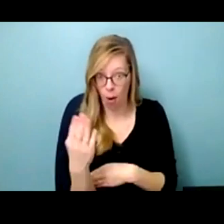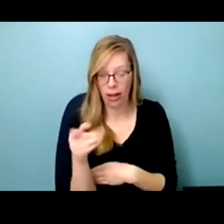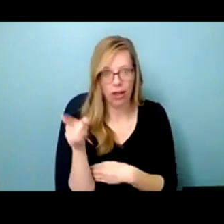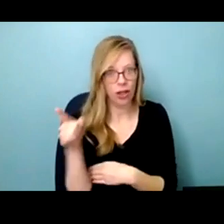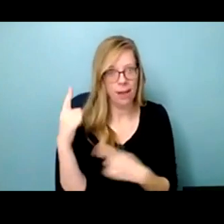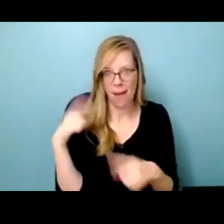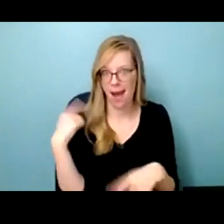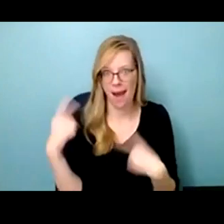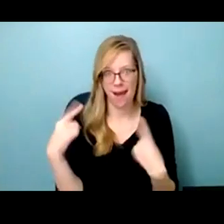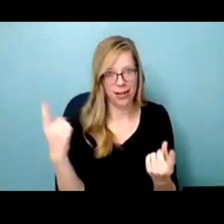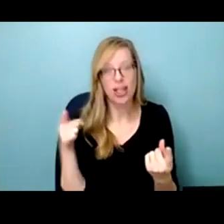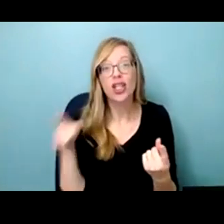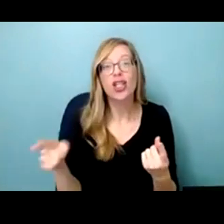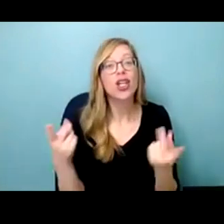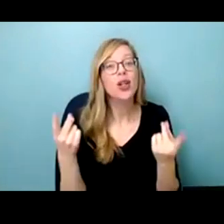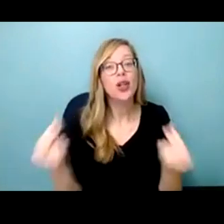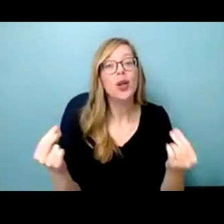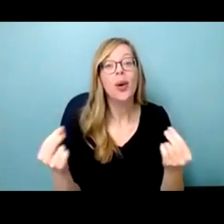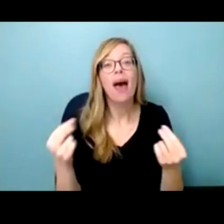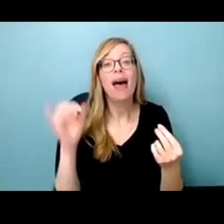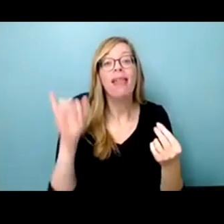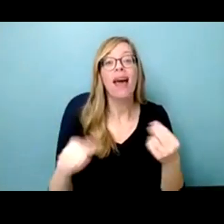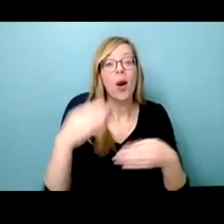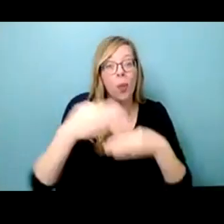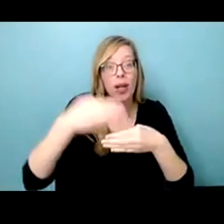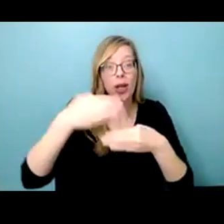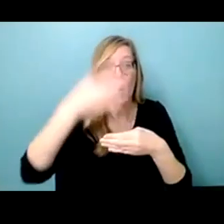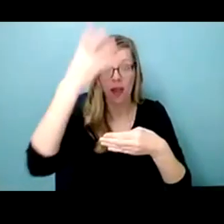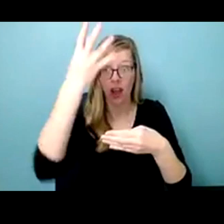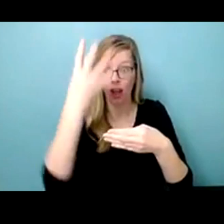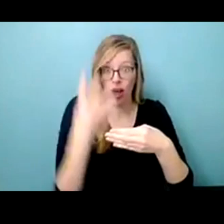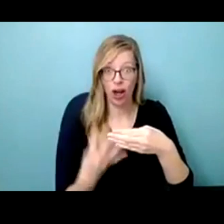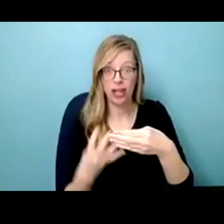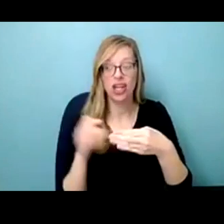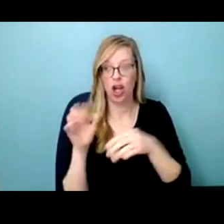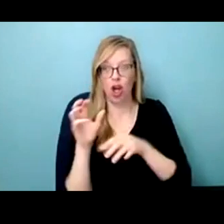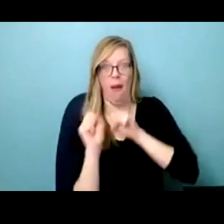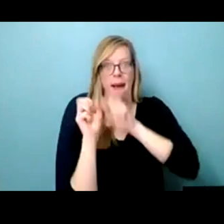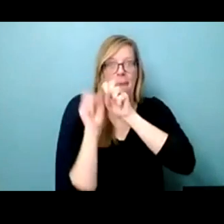and she climbs my curtains, so I had to lock her out of the room.